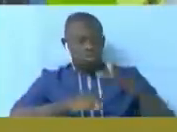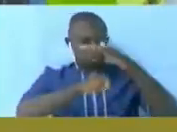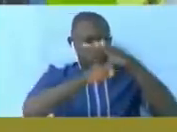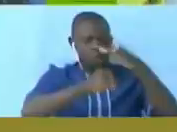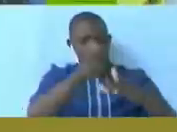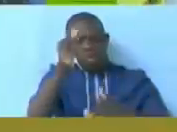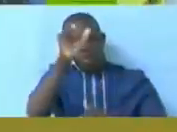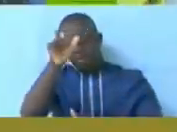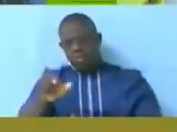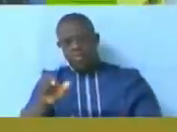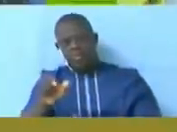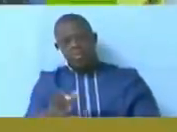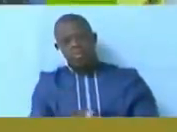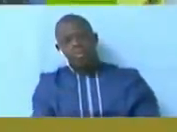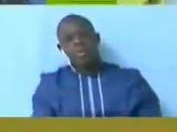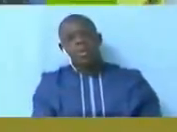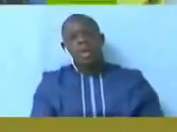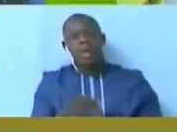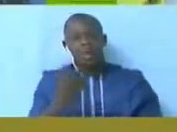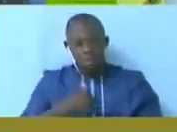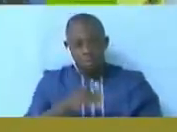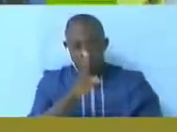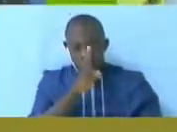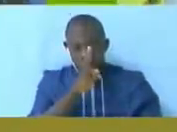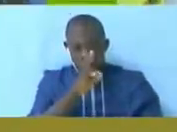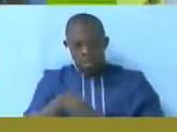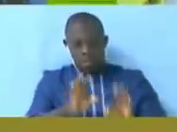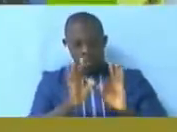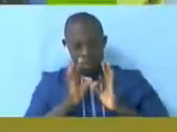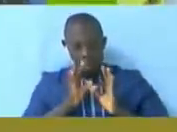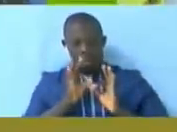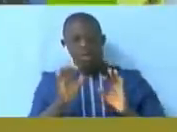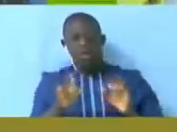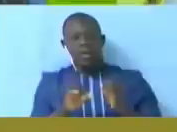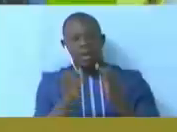people who took liberty,